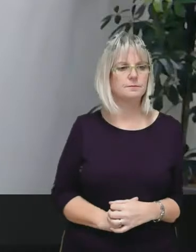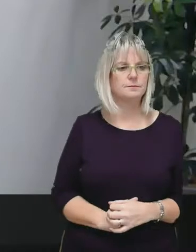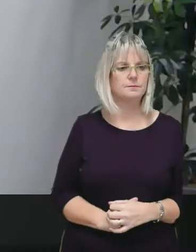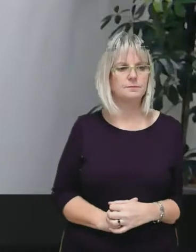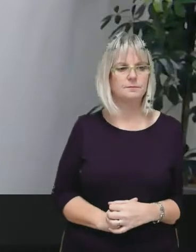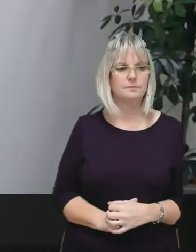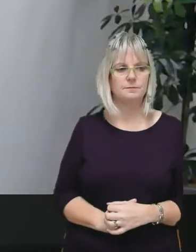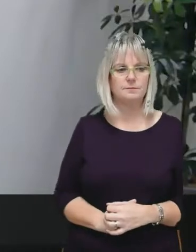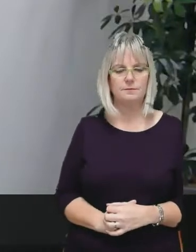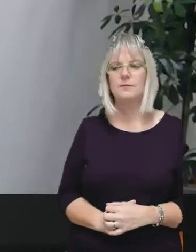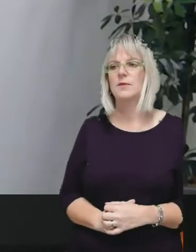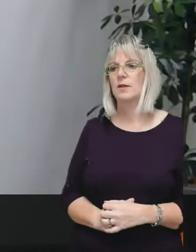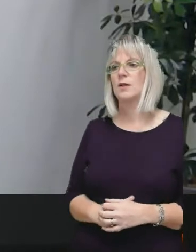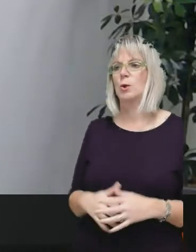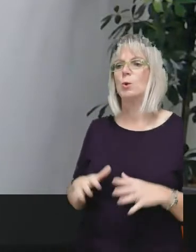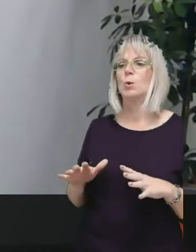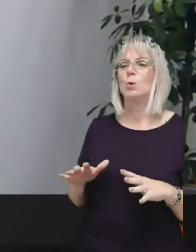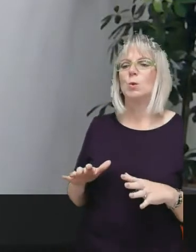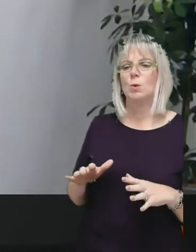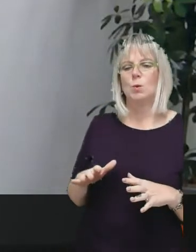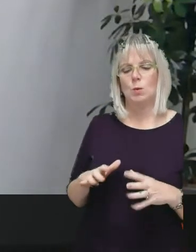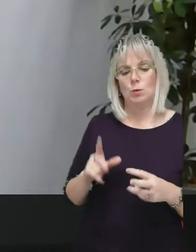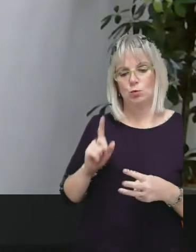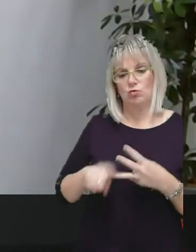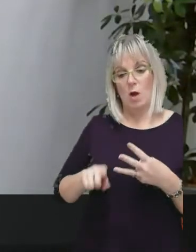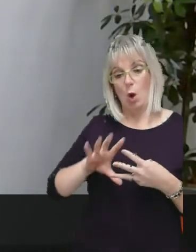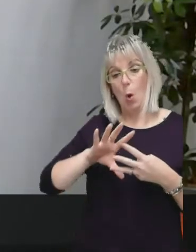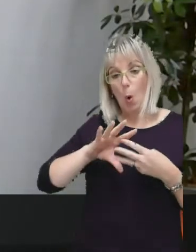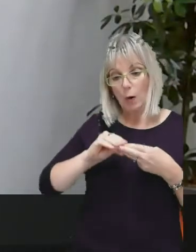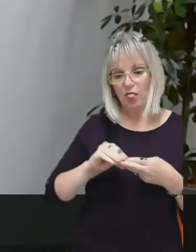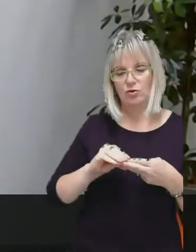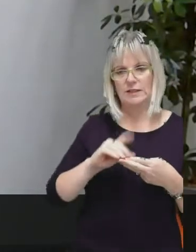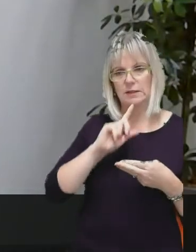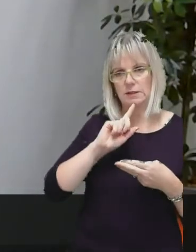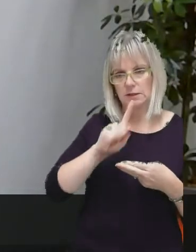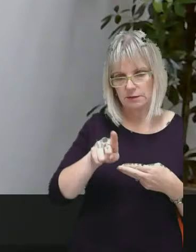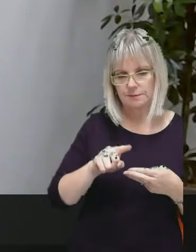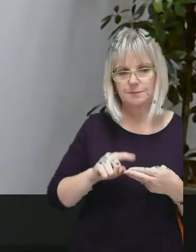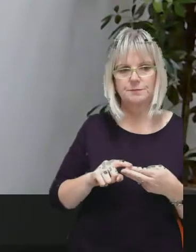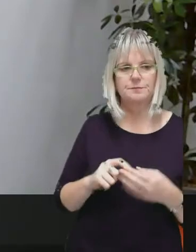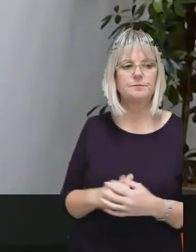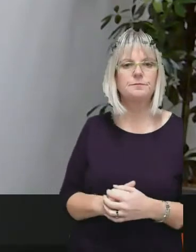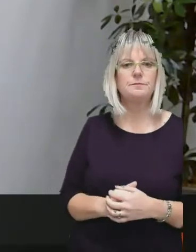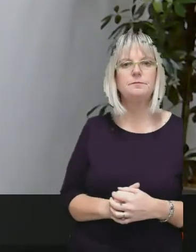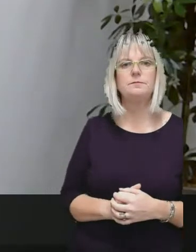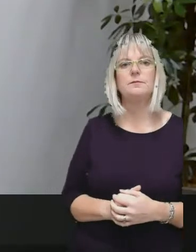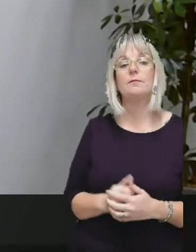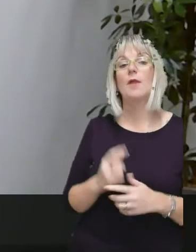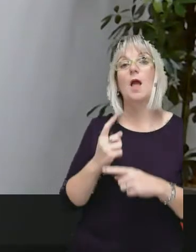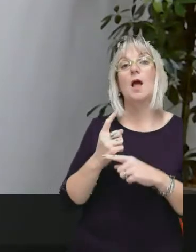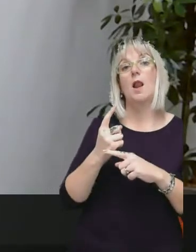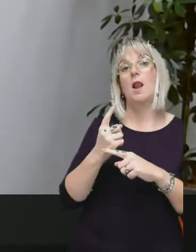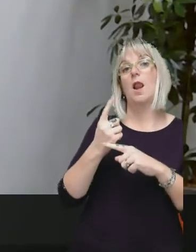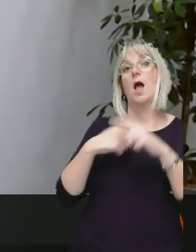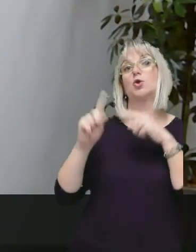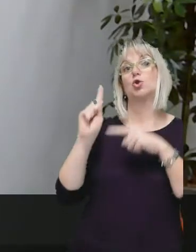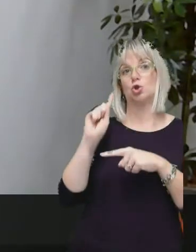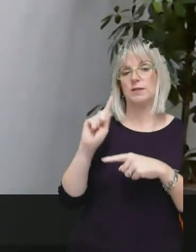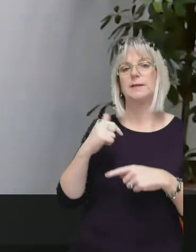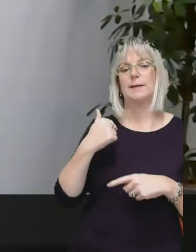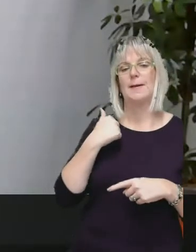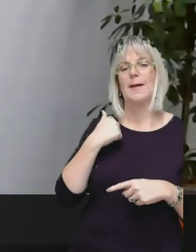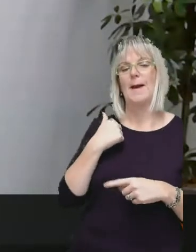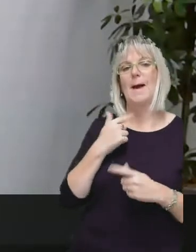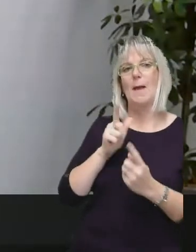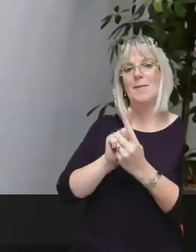raising three really important issues. So last year I met with Extinction Rebellion to discuss the issue of